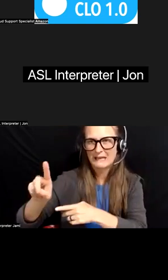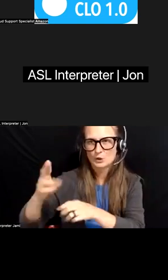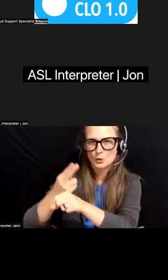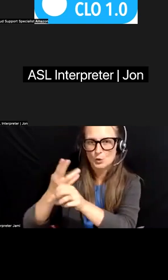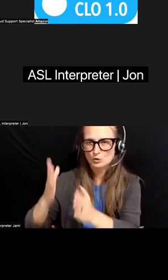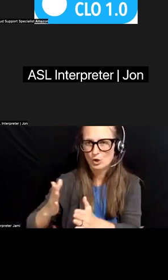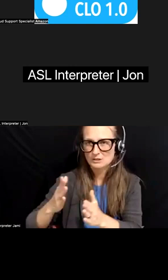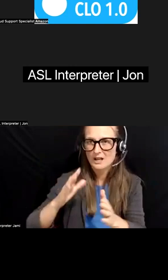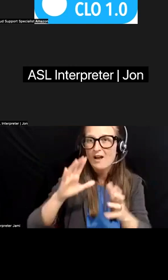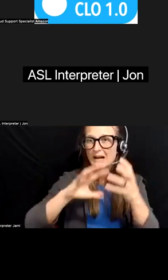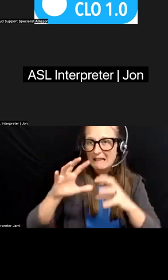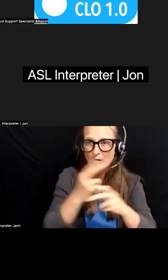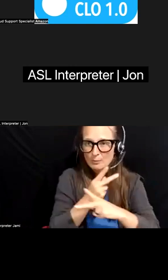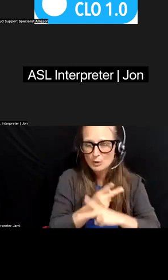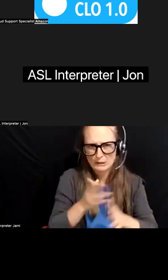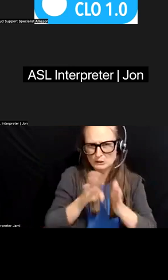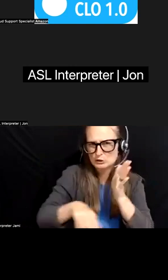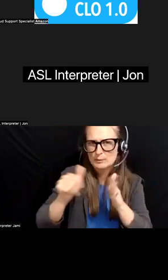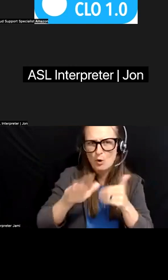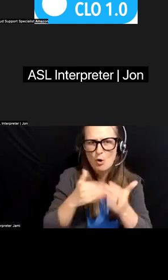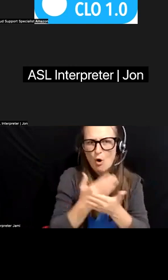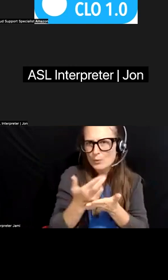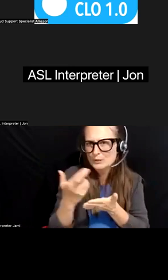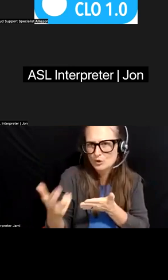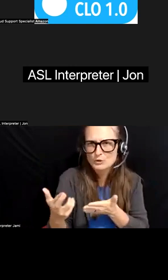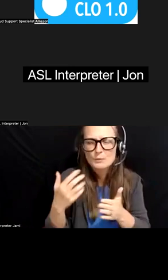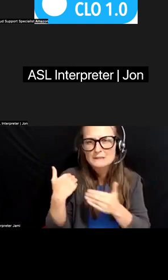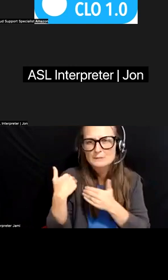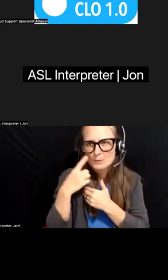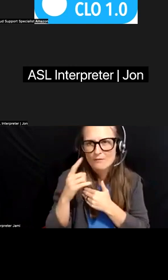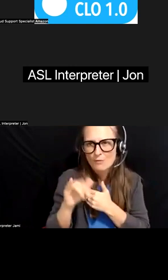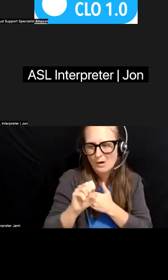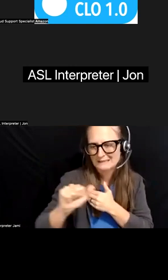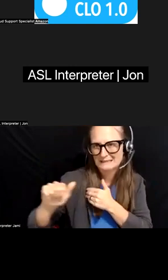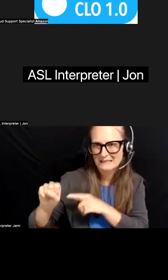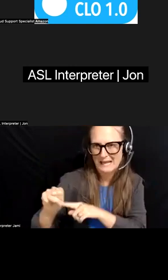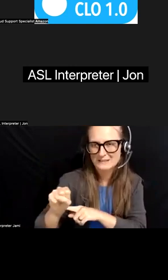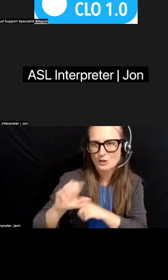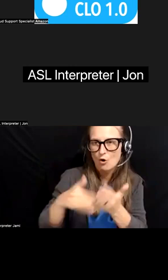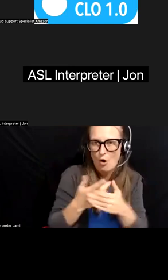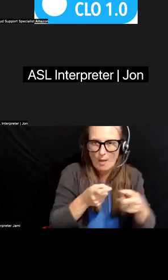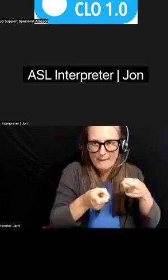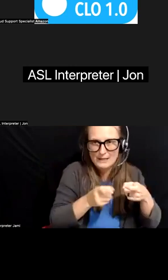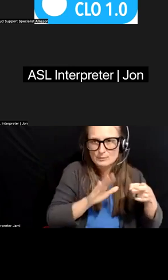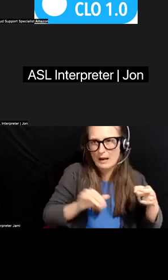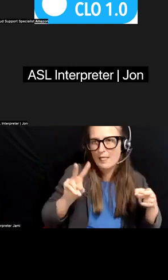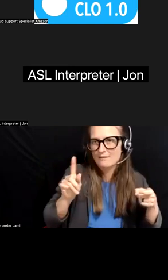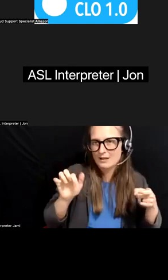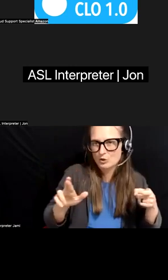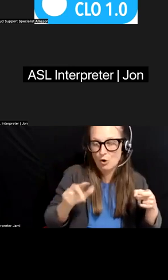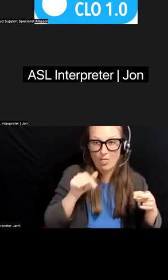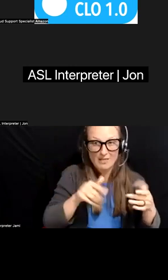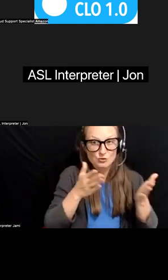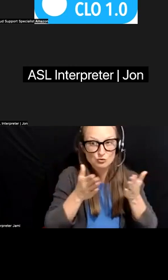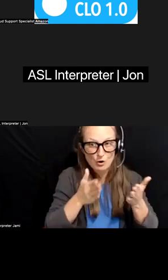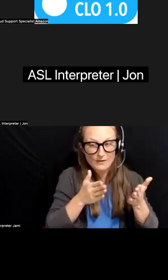cheap. All the computing resources responsible for delivering SaaS are entirely managed by the vendor. This service is